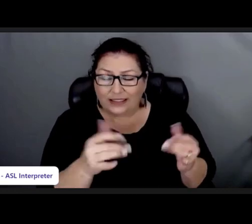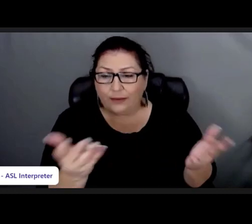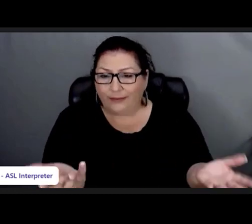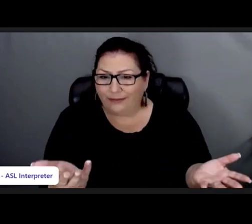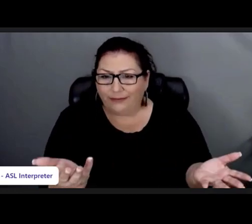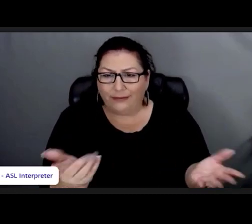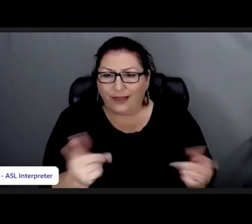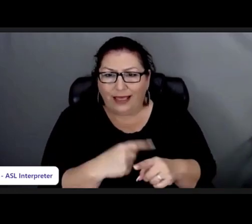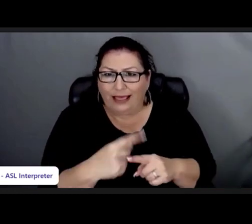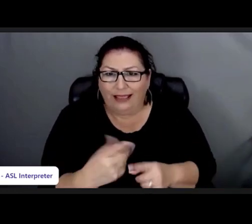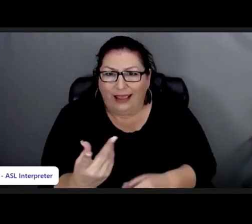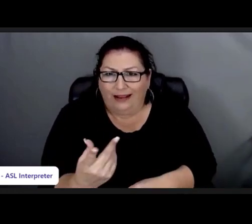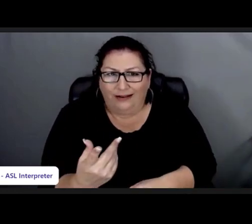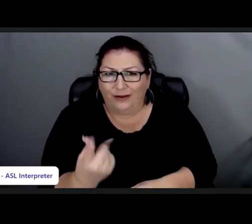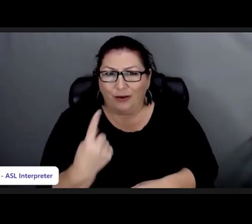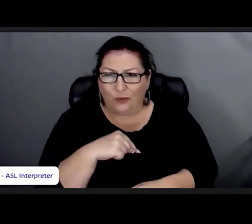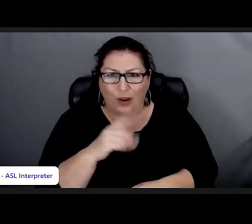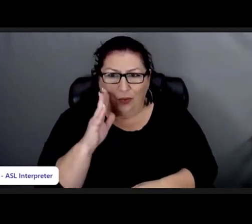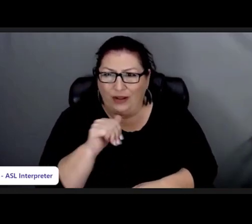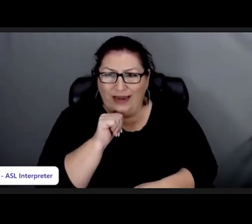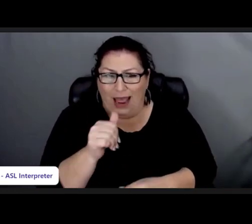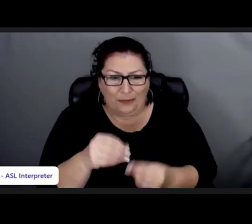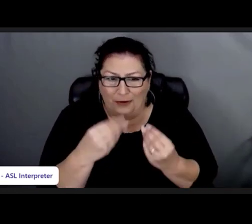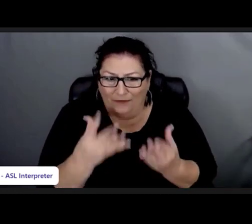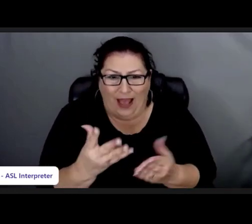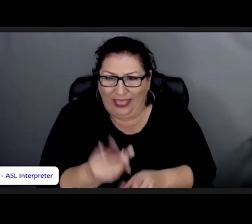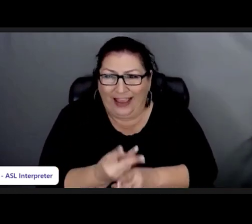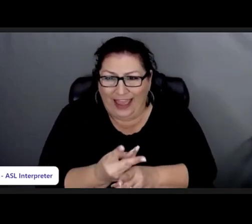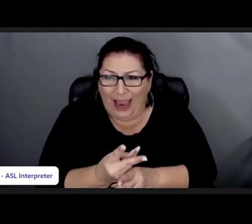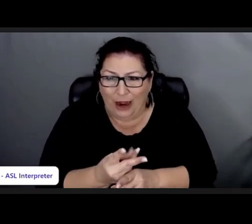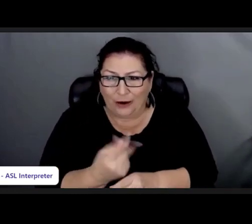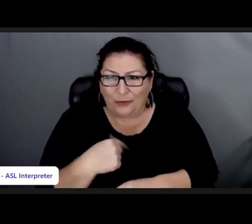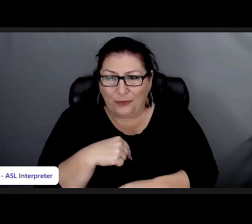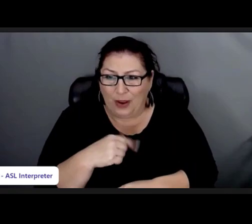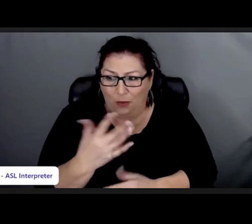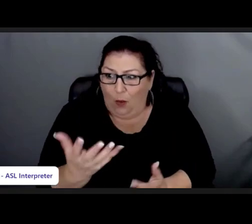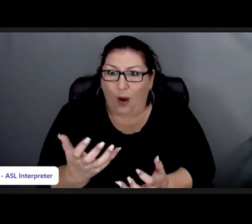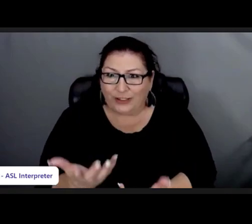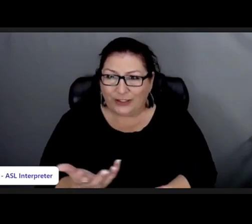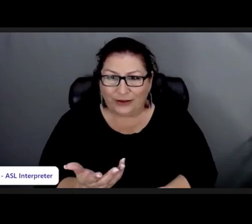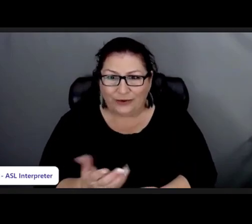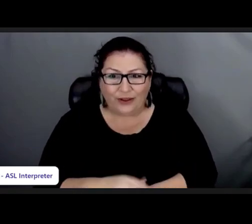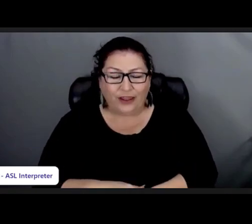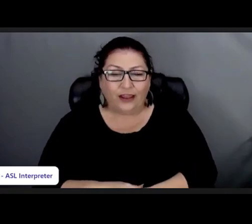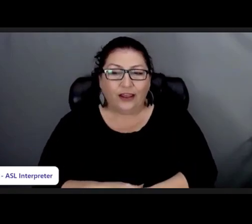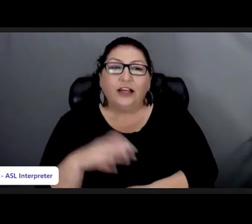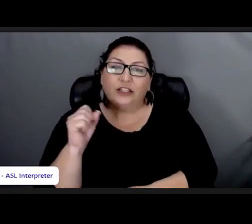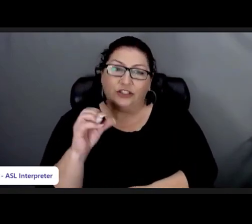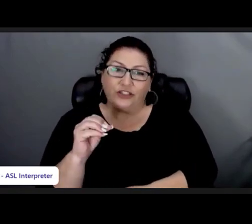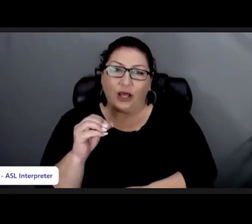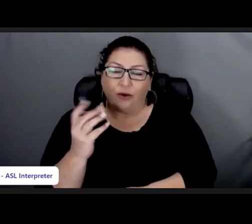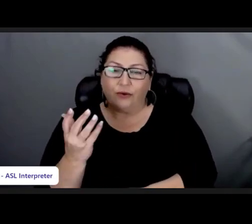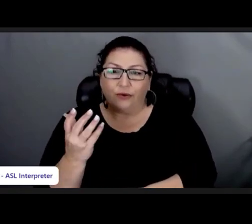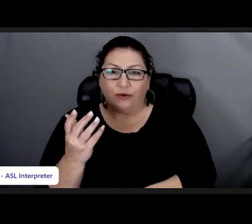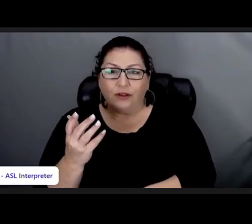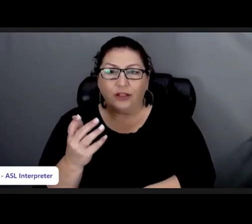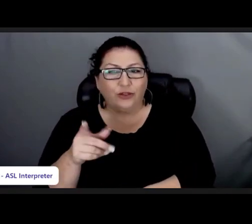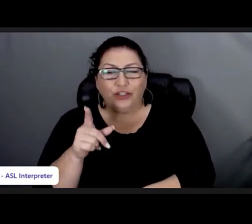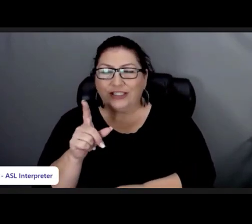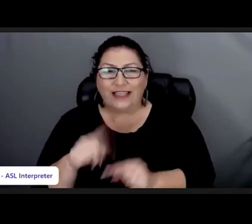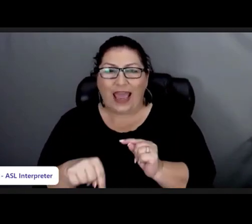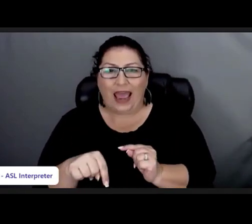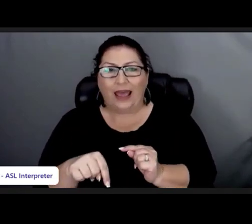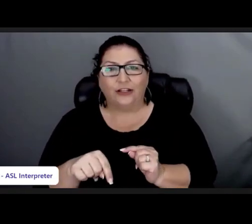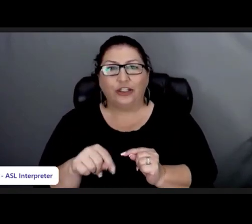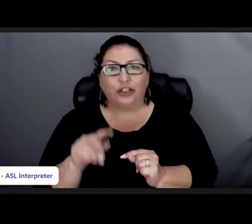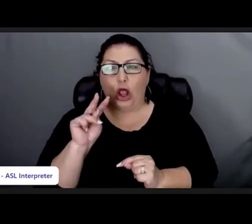then we're going to not provide the care that we want to. And we just can't look